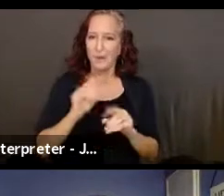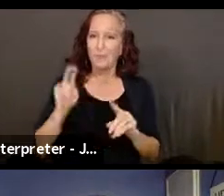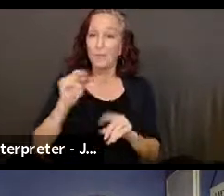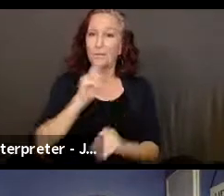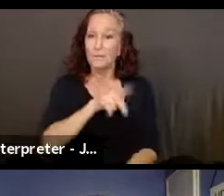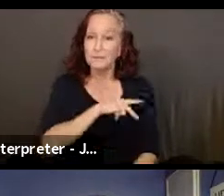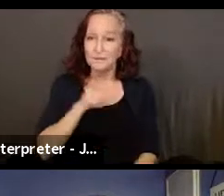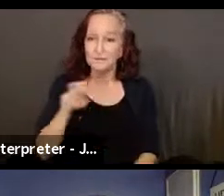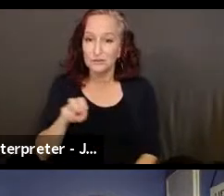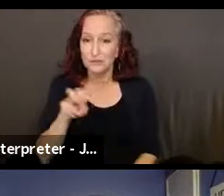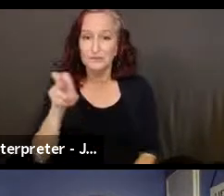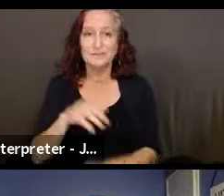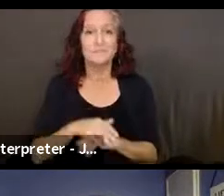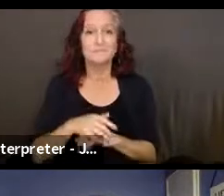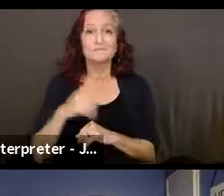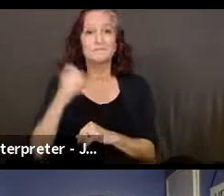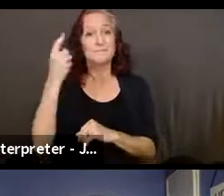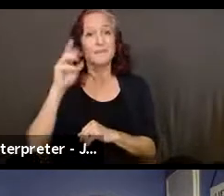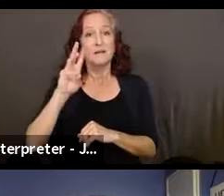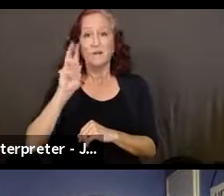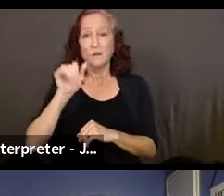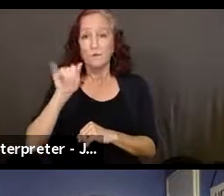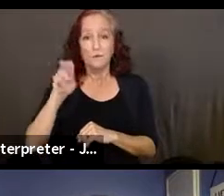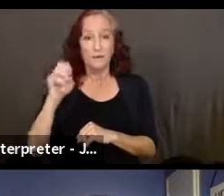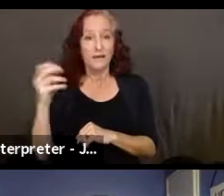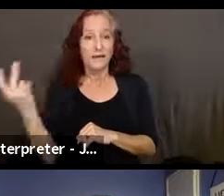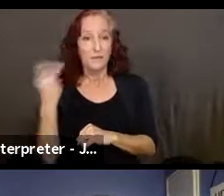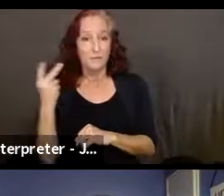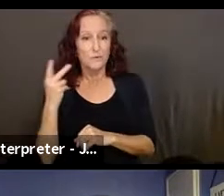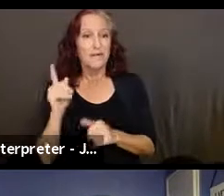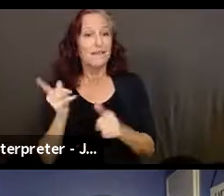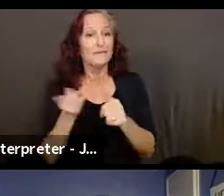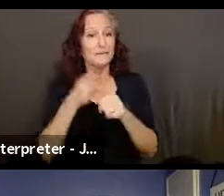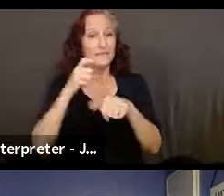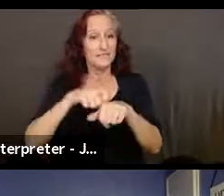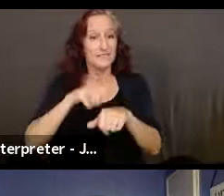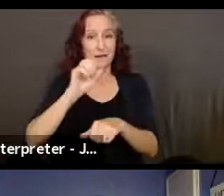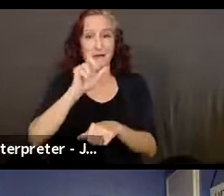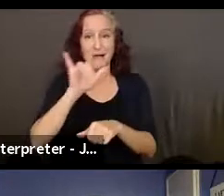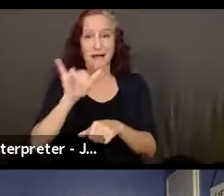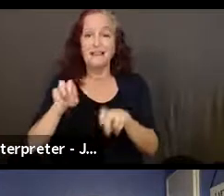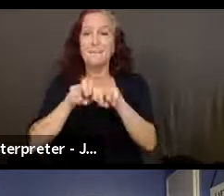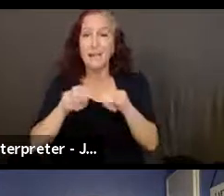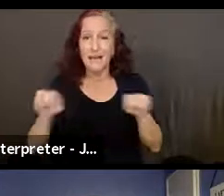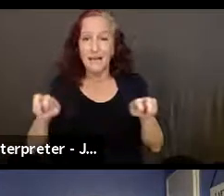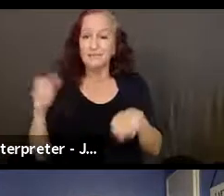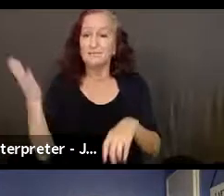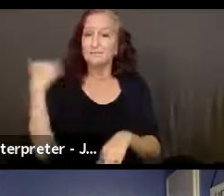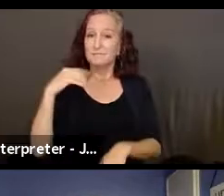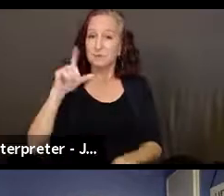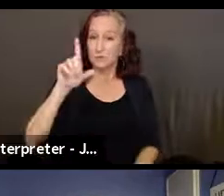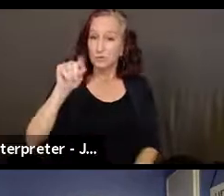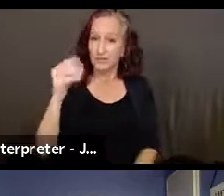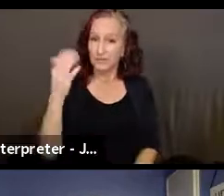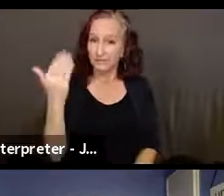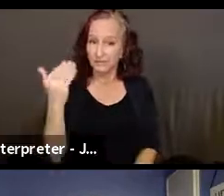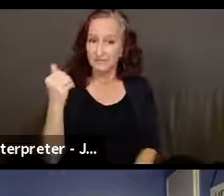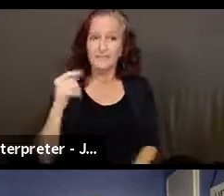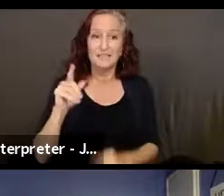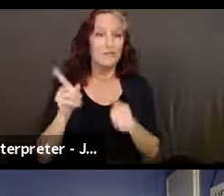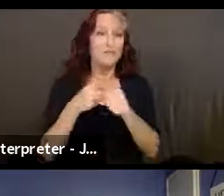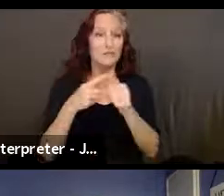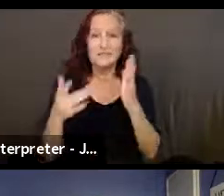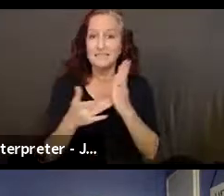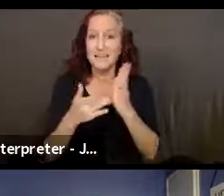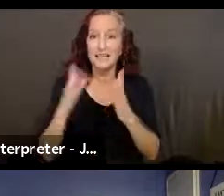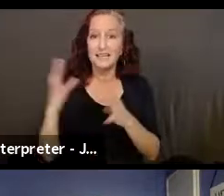time Wayne and I put together an allies panel was in 2015. back when at our first Tech Inclusion conference, and several